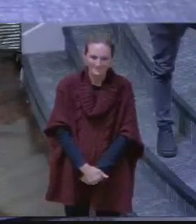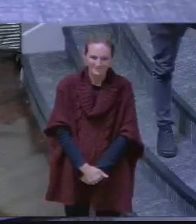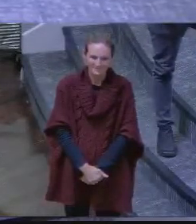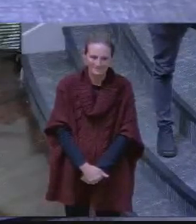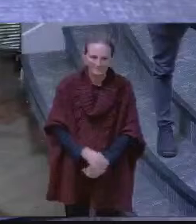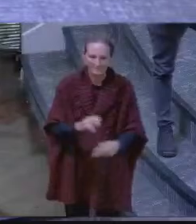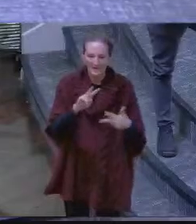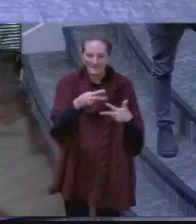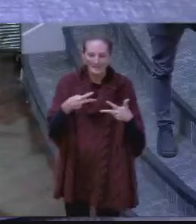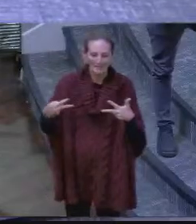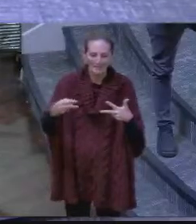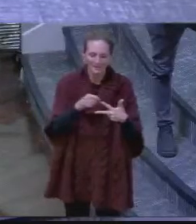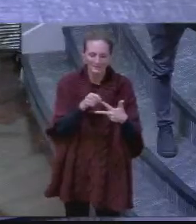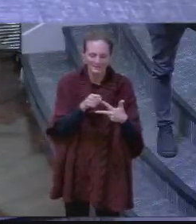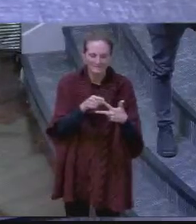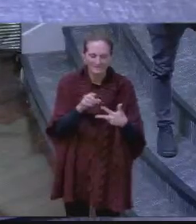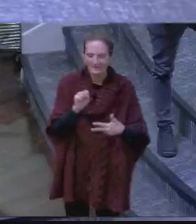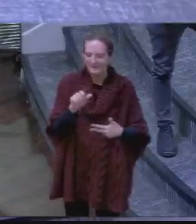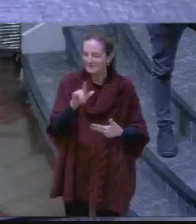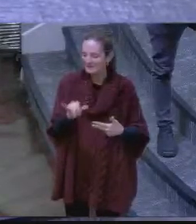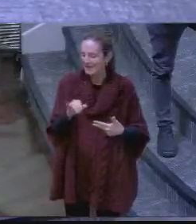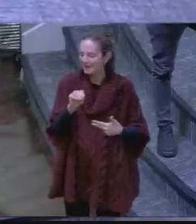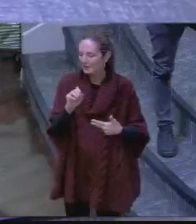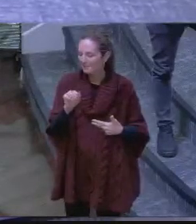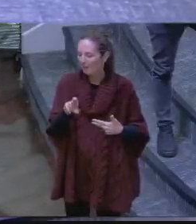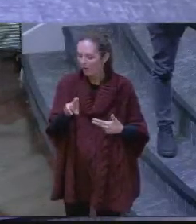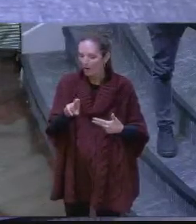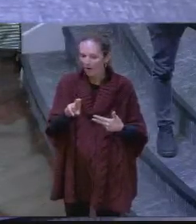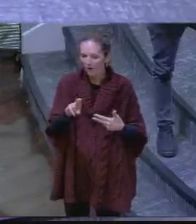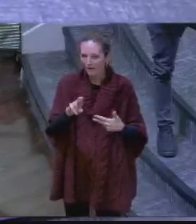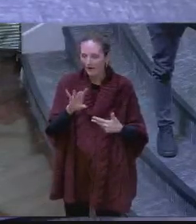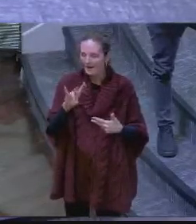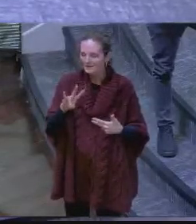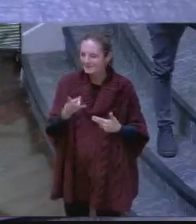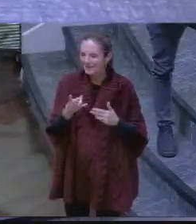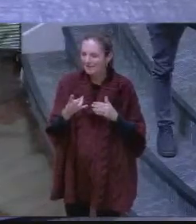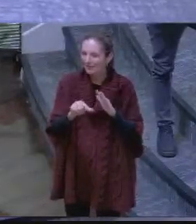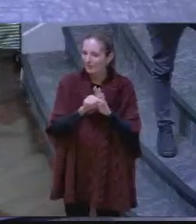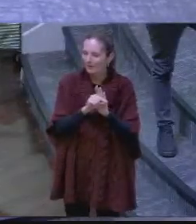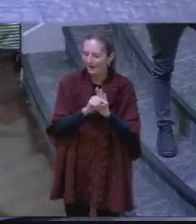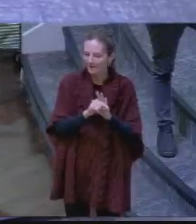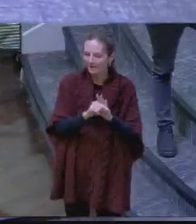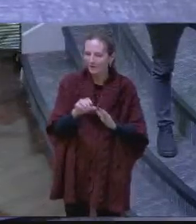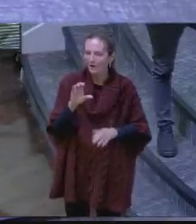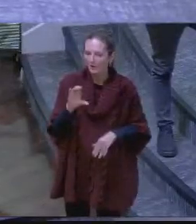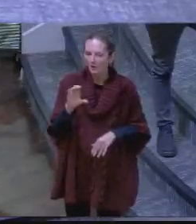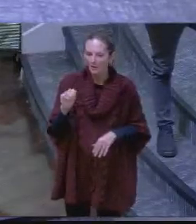In second place, Sally Marr, 7th grade, Clark Middle School.